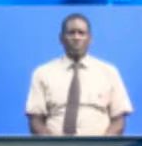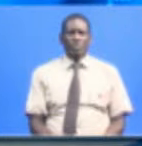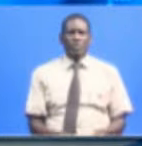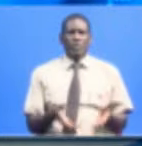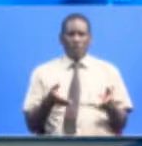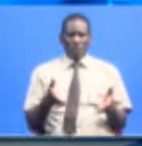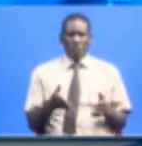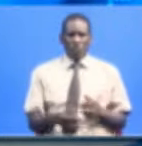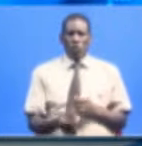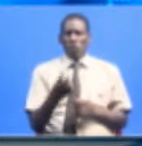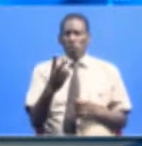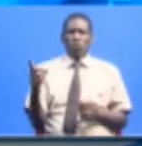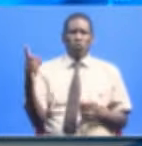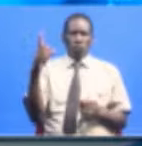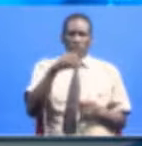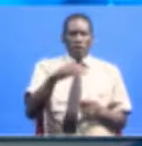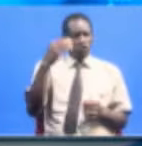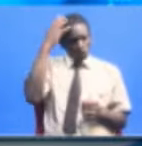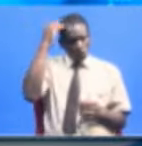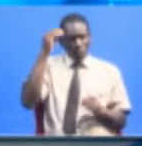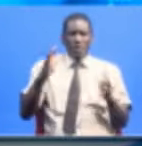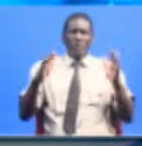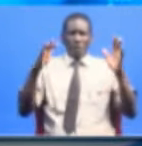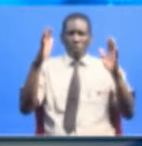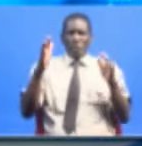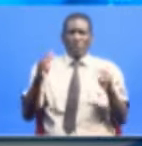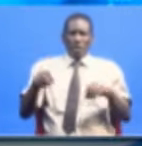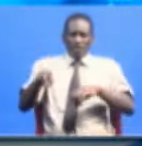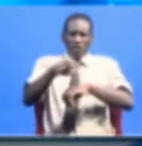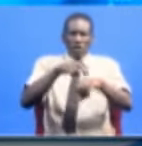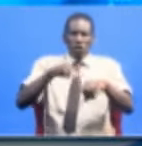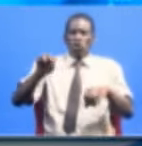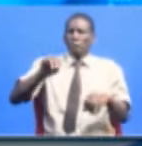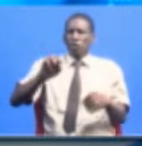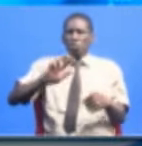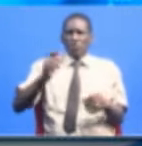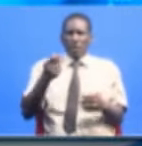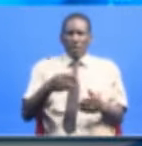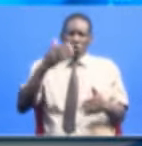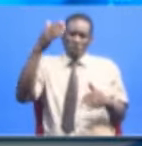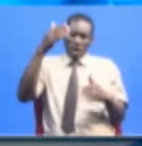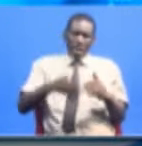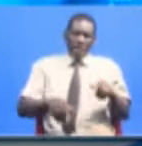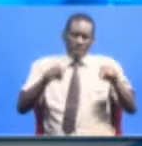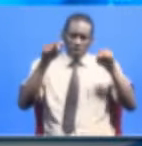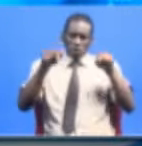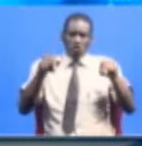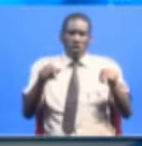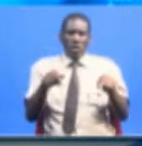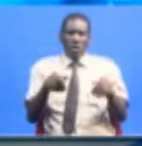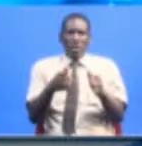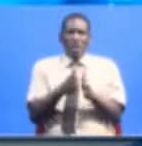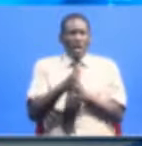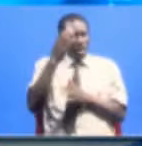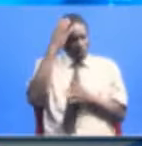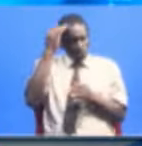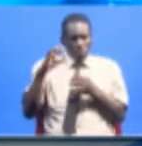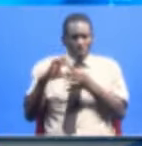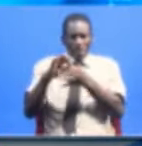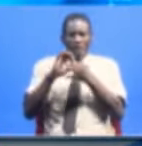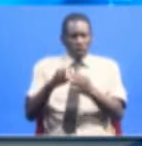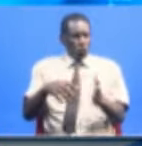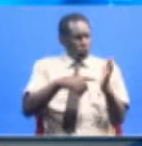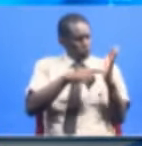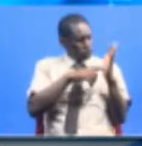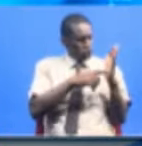And now the two-day Somali festival held at the National Museums of Kenya came to an end today, where the Somali culture was showcased